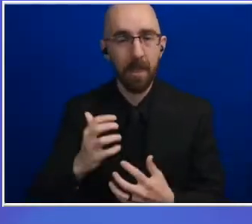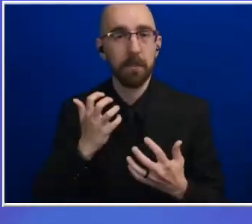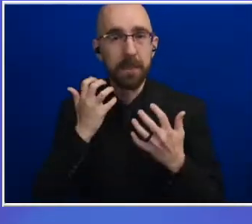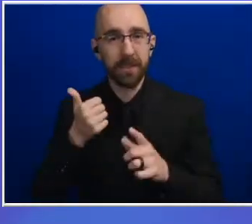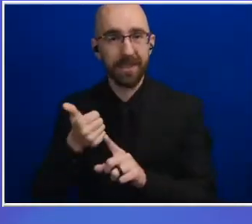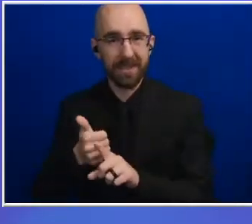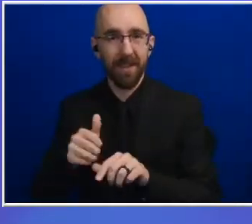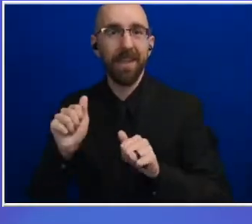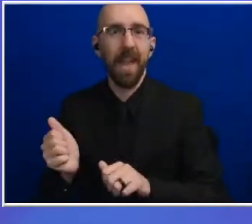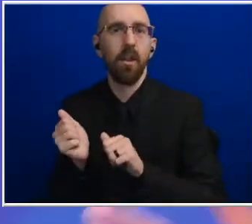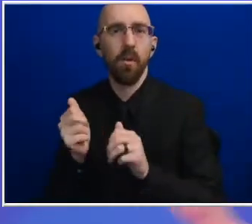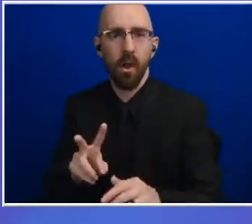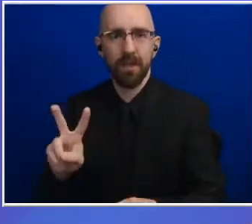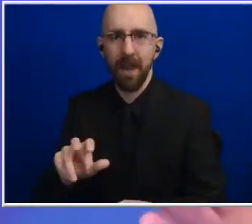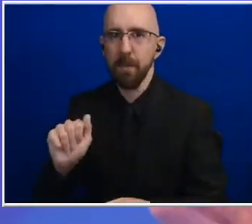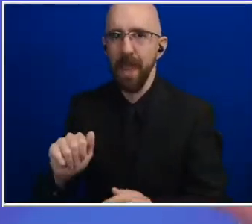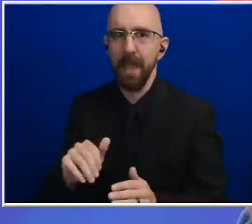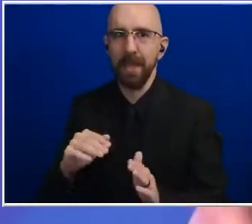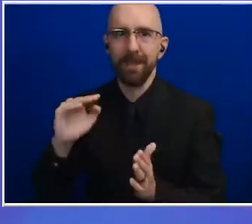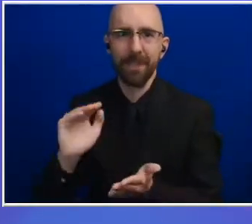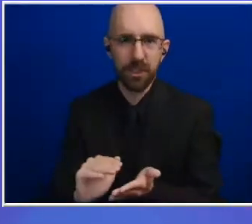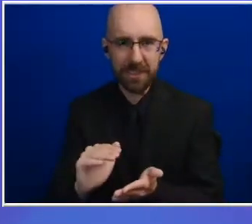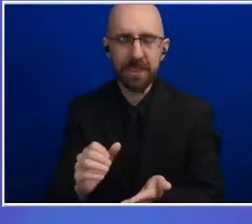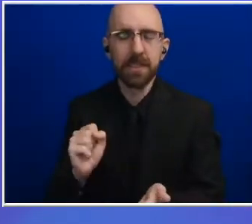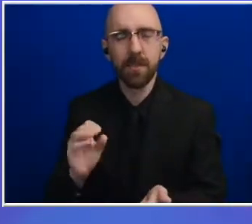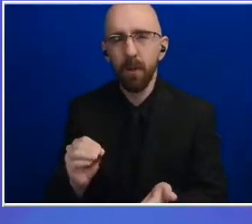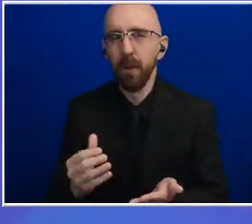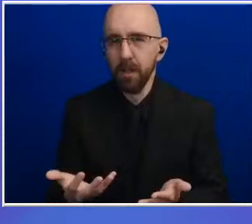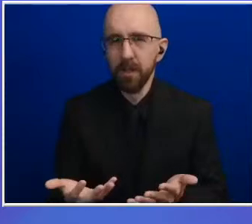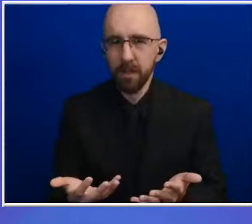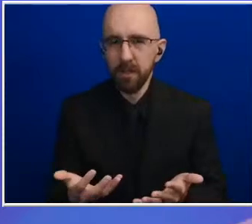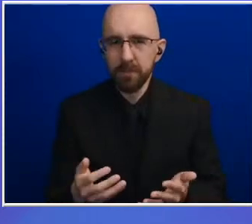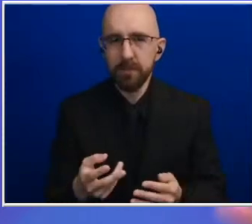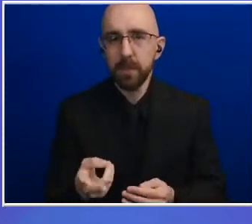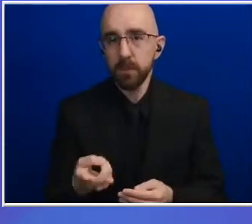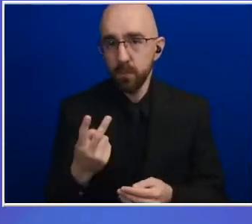vitamin A deficiency. So it is, in 2 doses, one